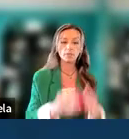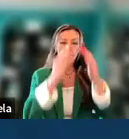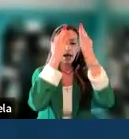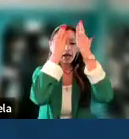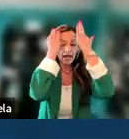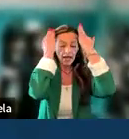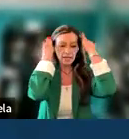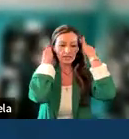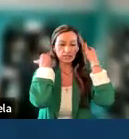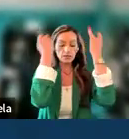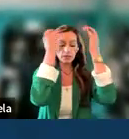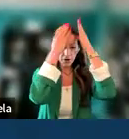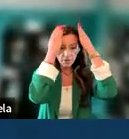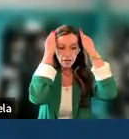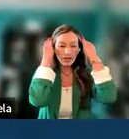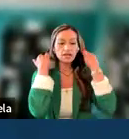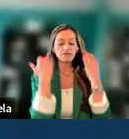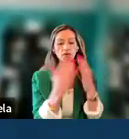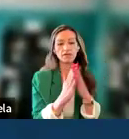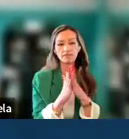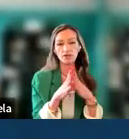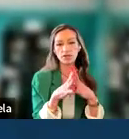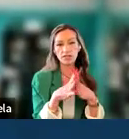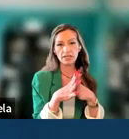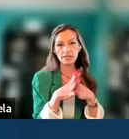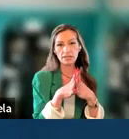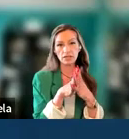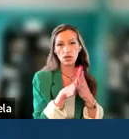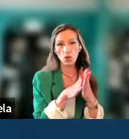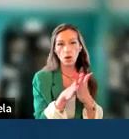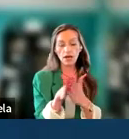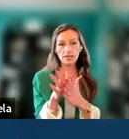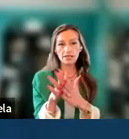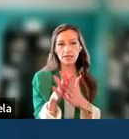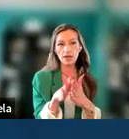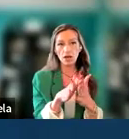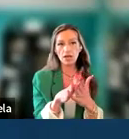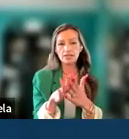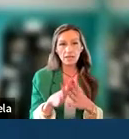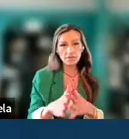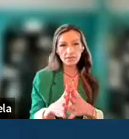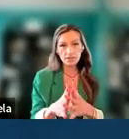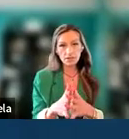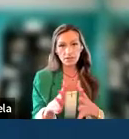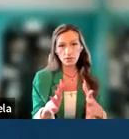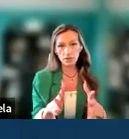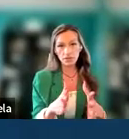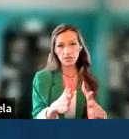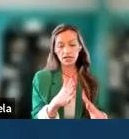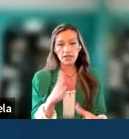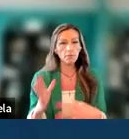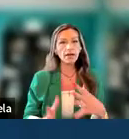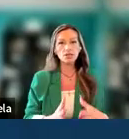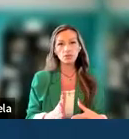providers. And primarily the focus for nurses was substance use